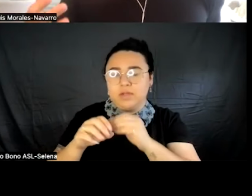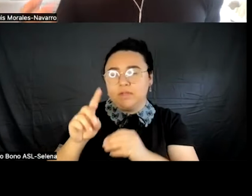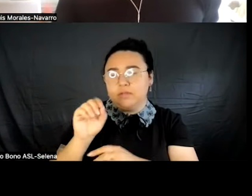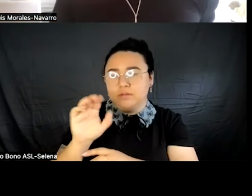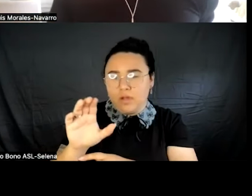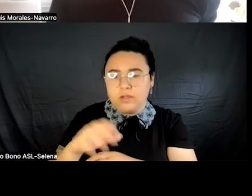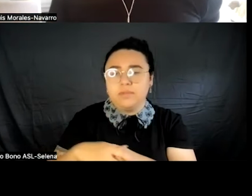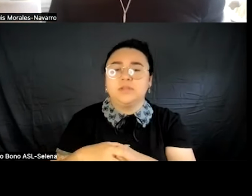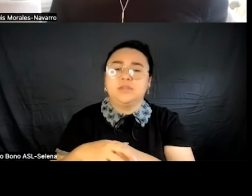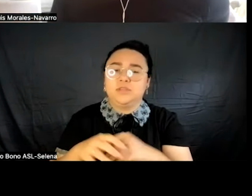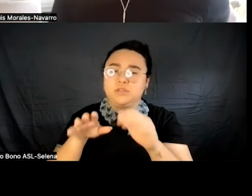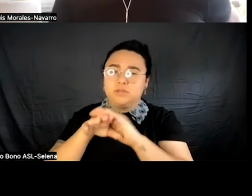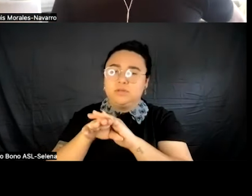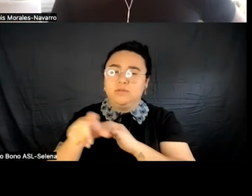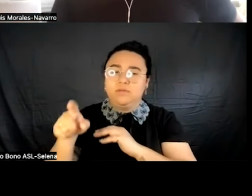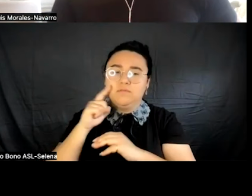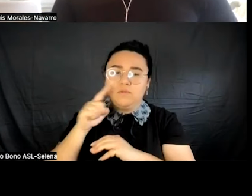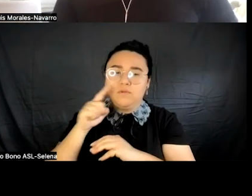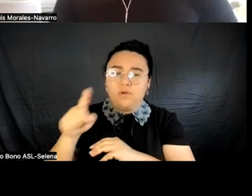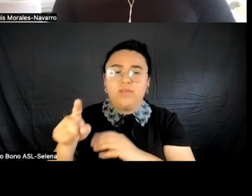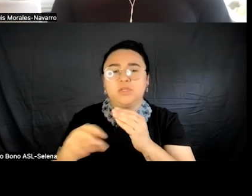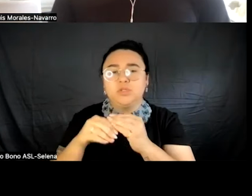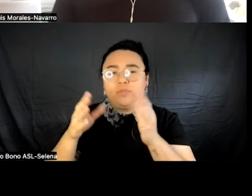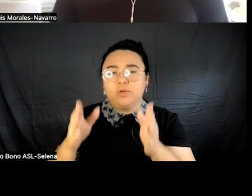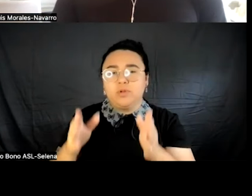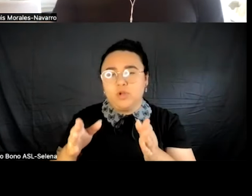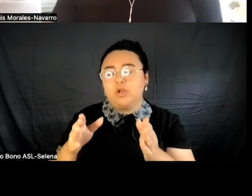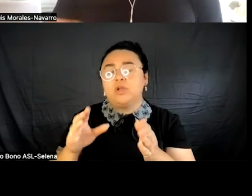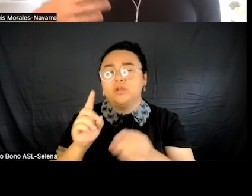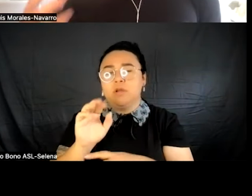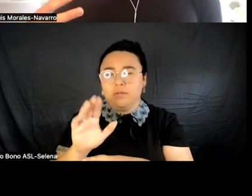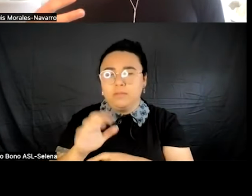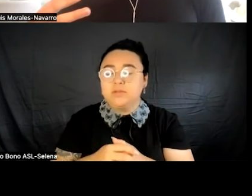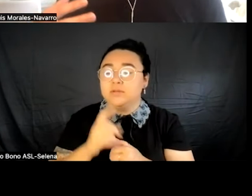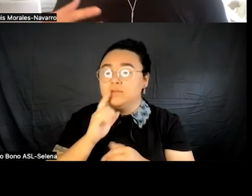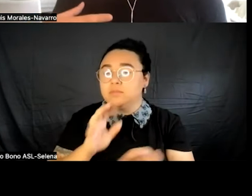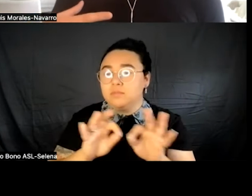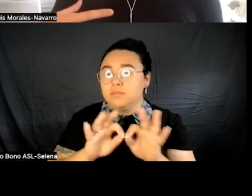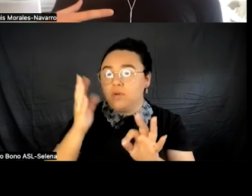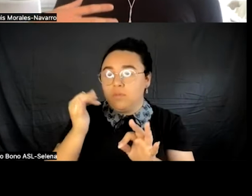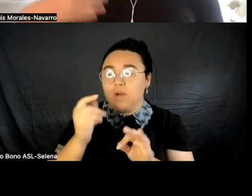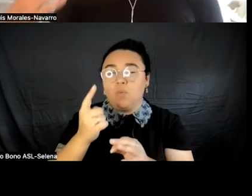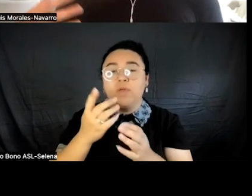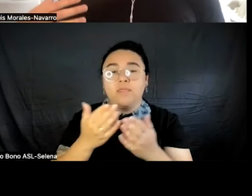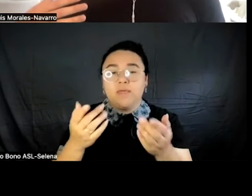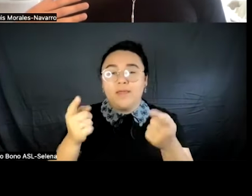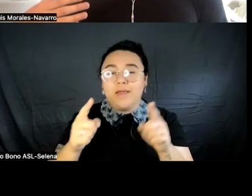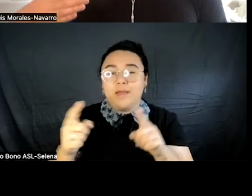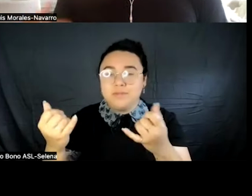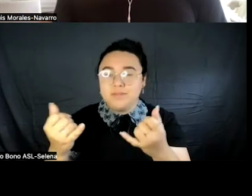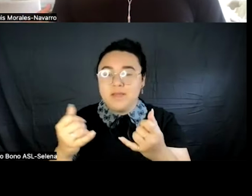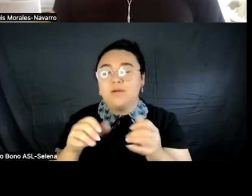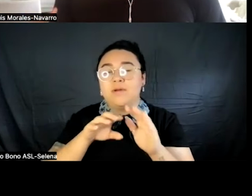and accessibility to the contributor docs. And that's important because one of the things that happens now is that the accessibility outputs